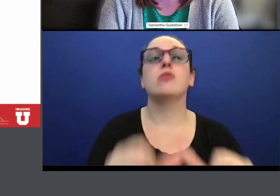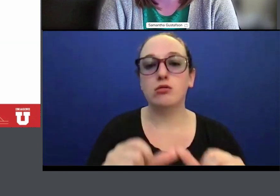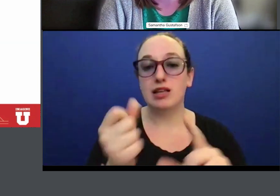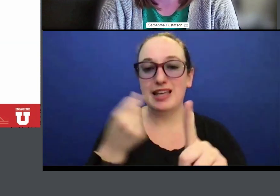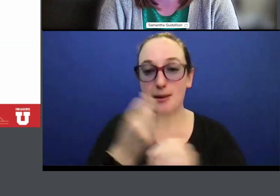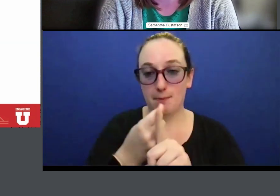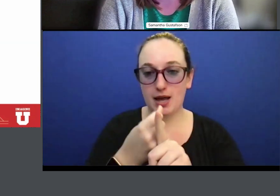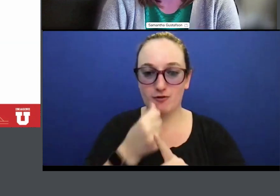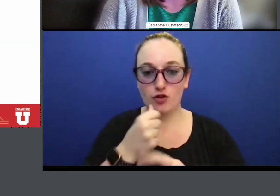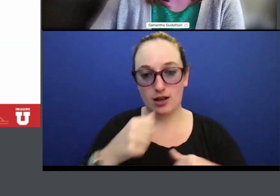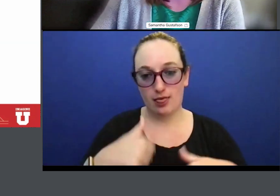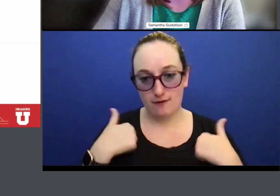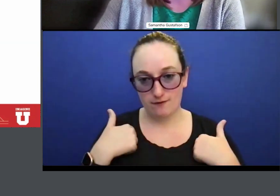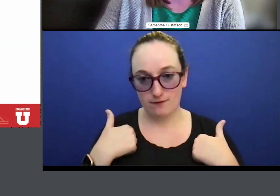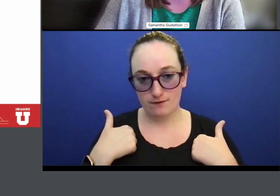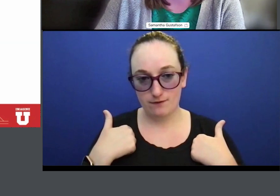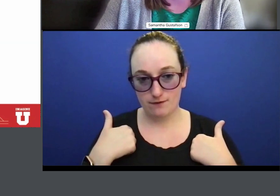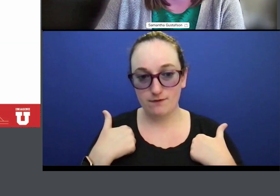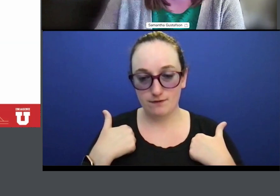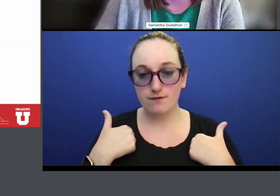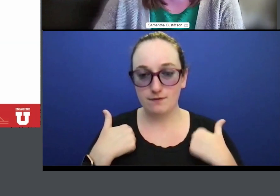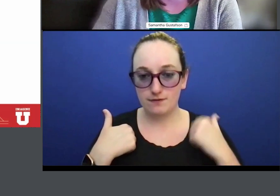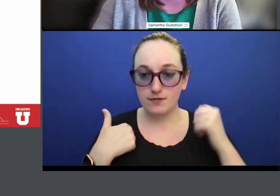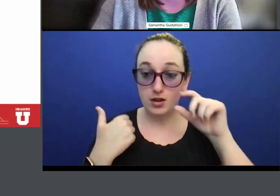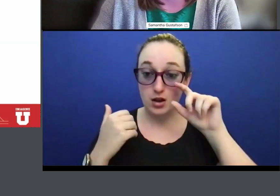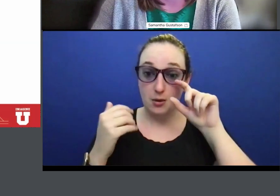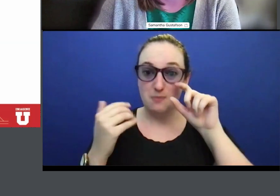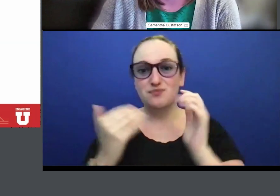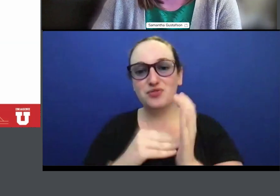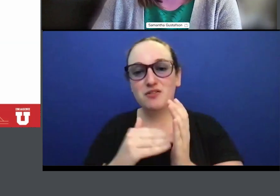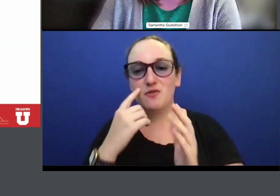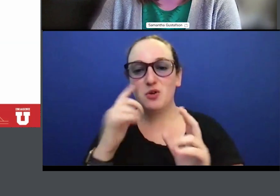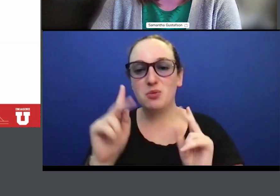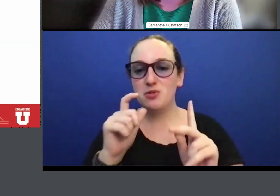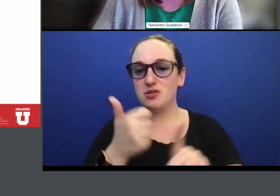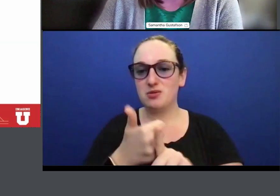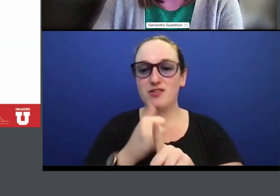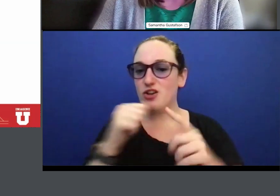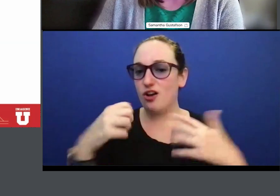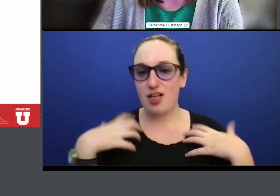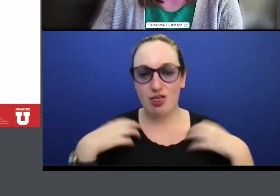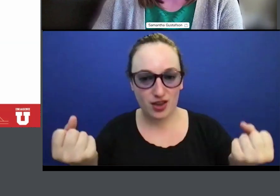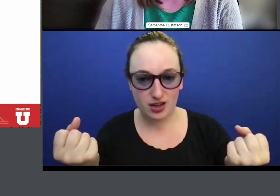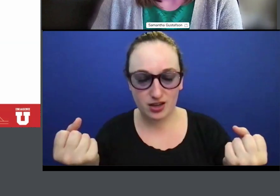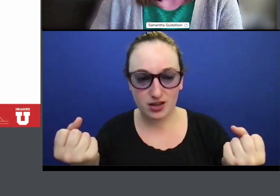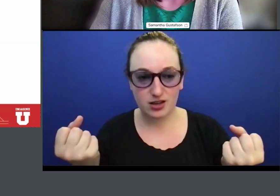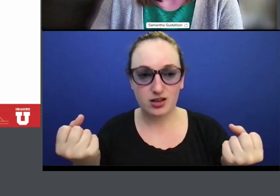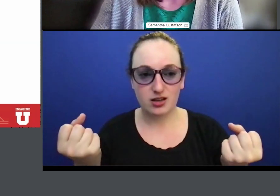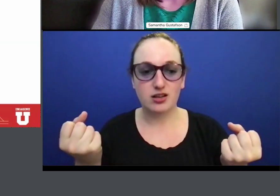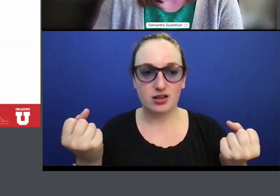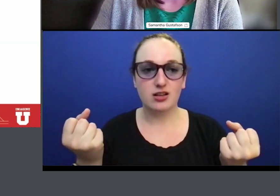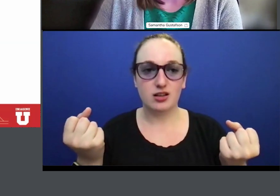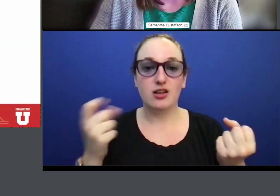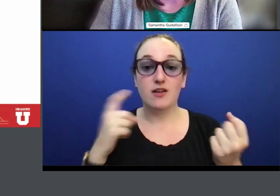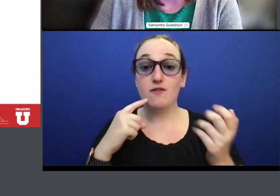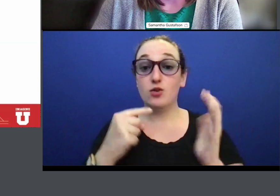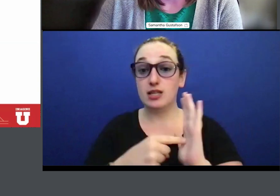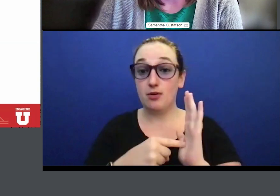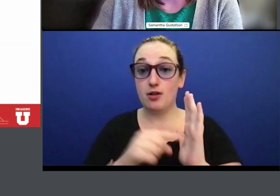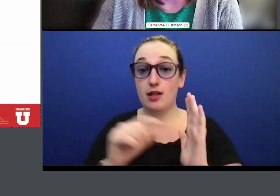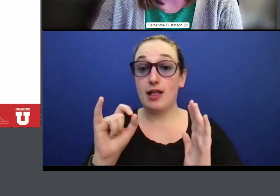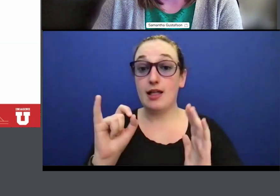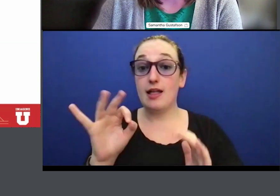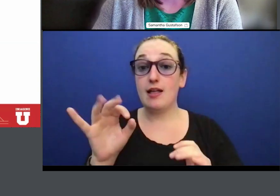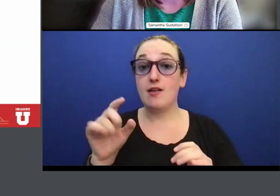their daily lives. So we often see this in unhealthy populations, um, like people who are